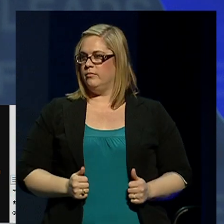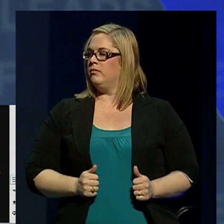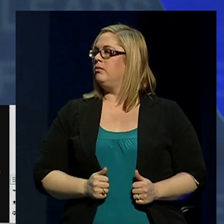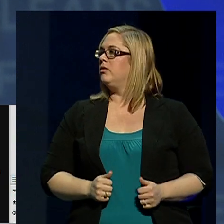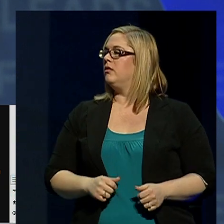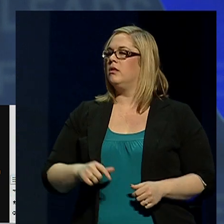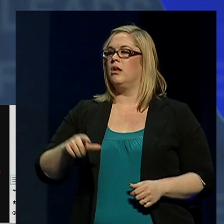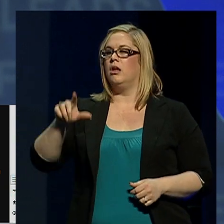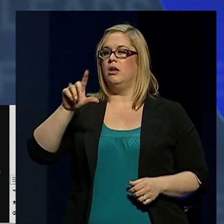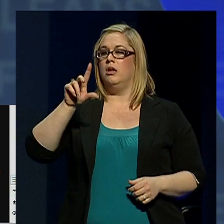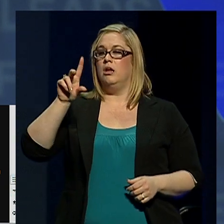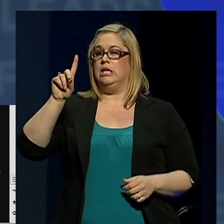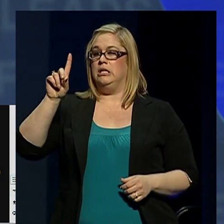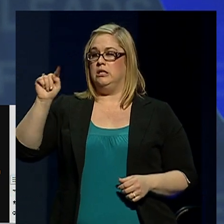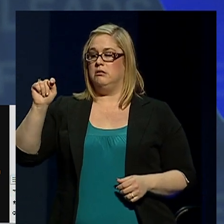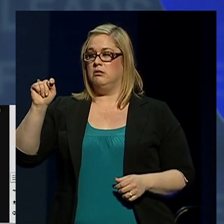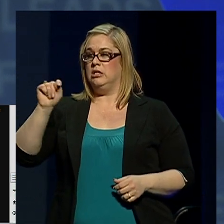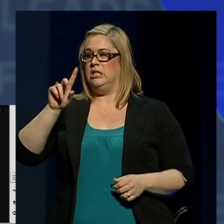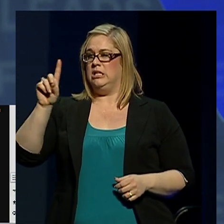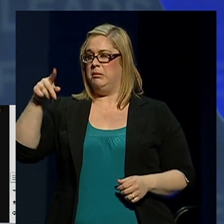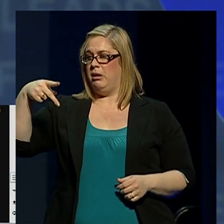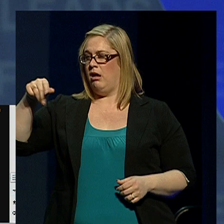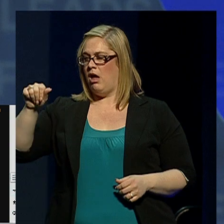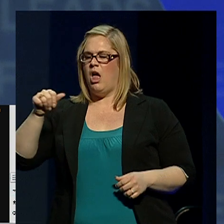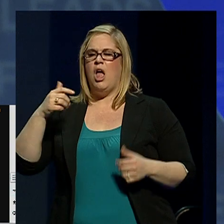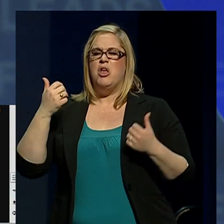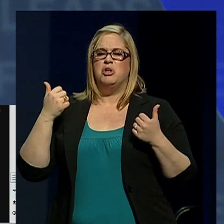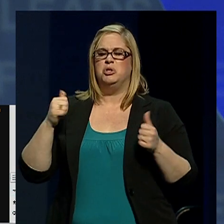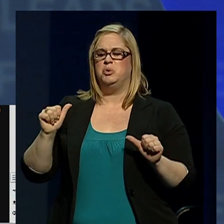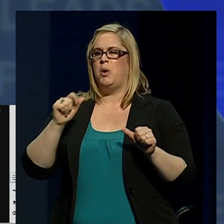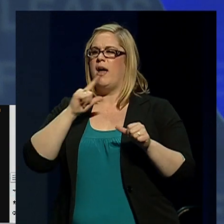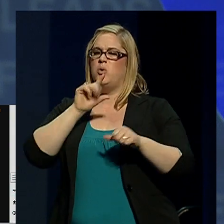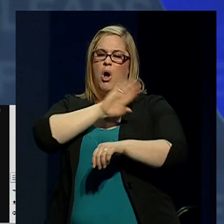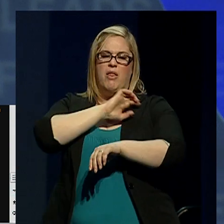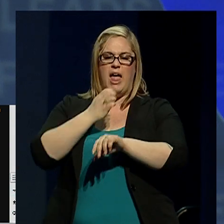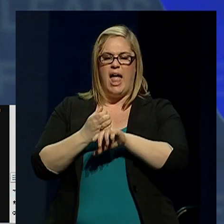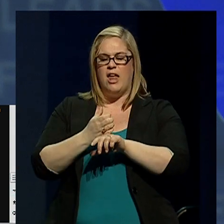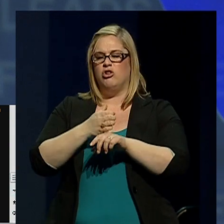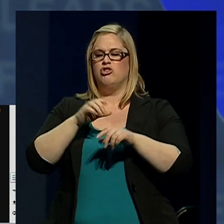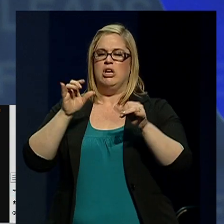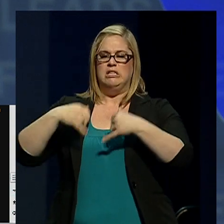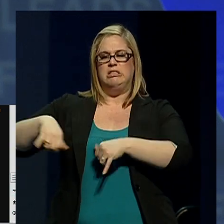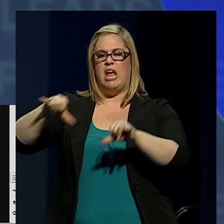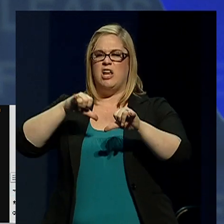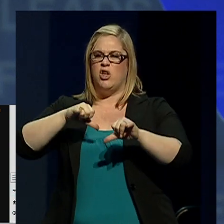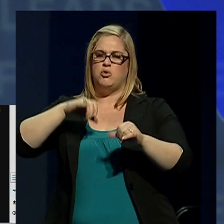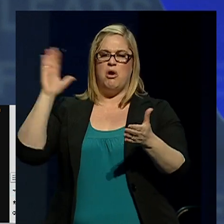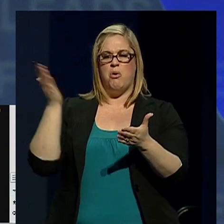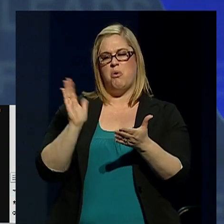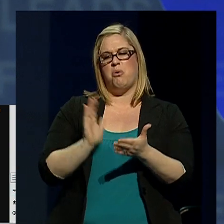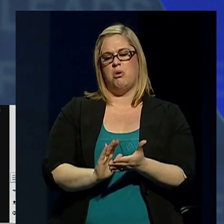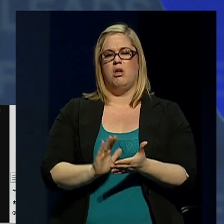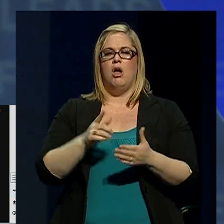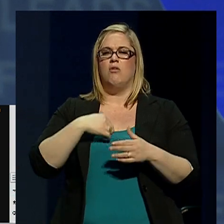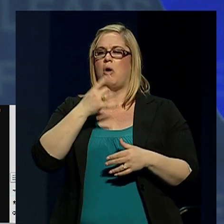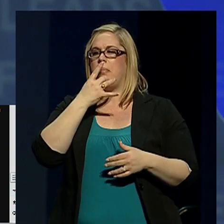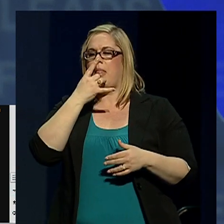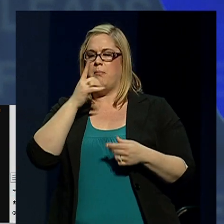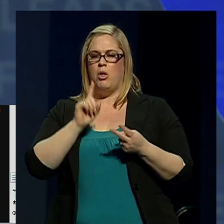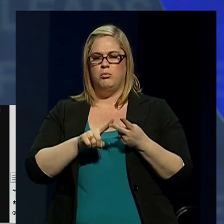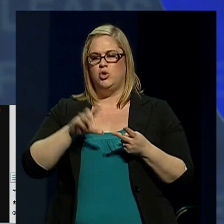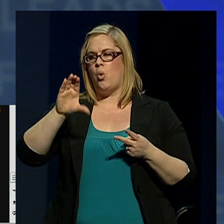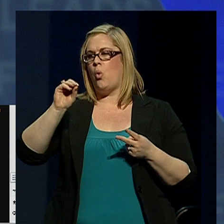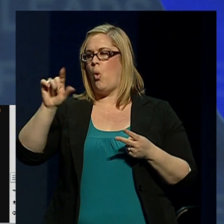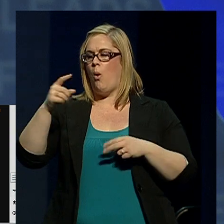The Trump EPA, well, they're trying to walk back every energy efficiency standard and clean energy project you could think of, from light bulbs to coal